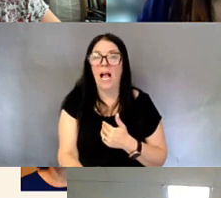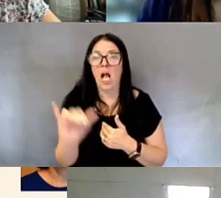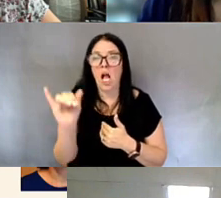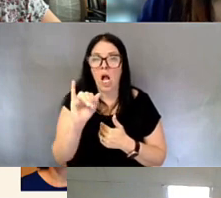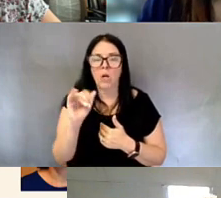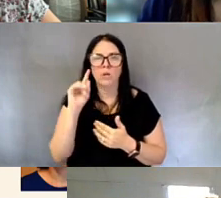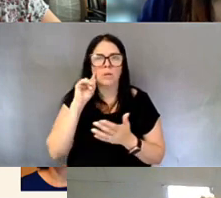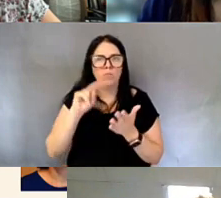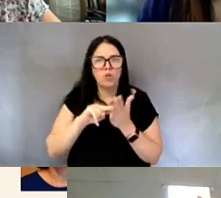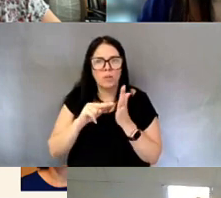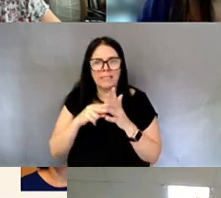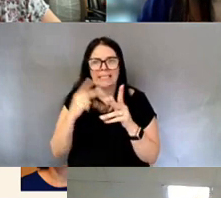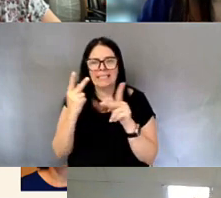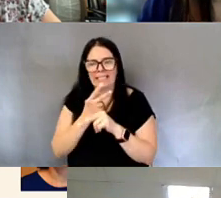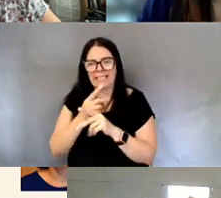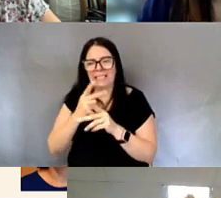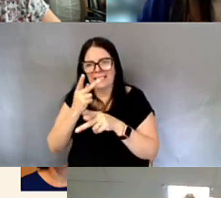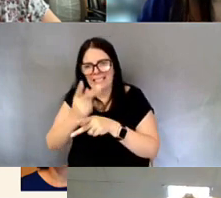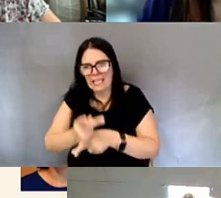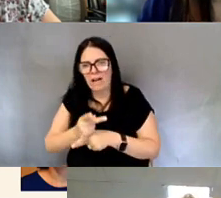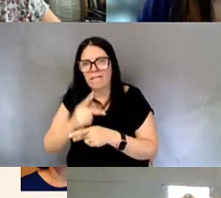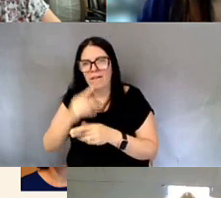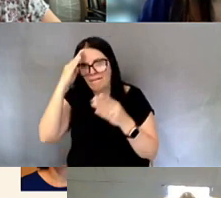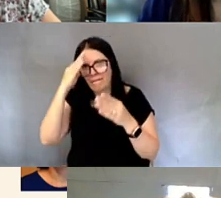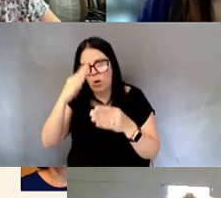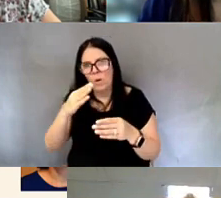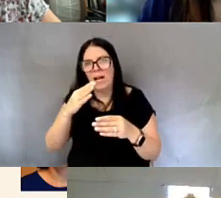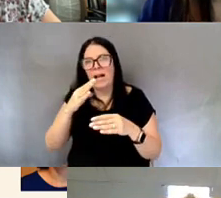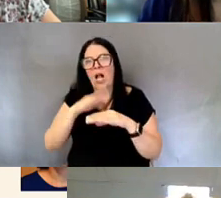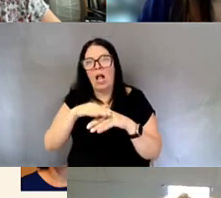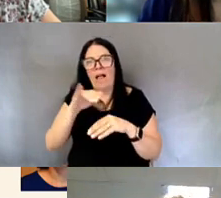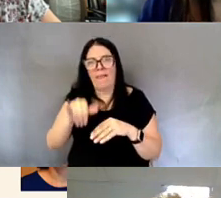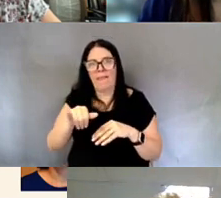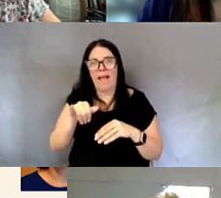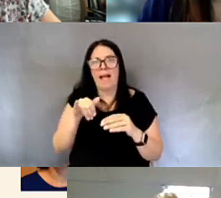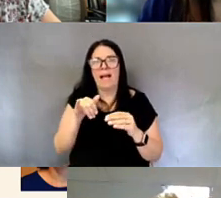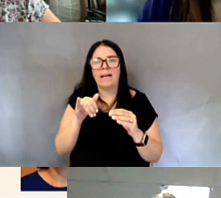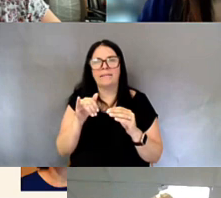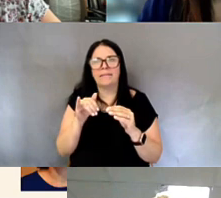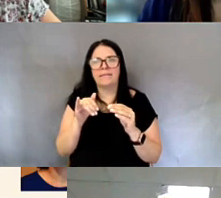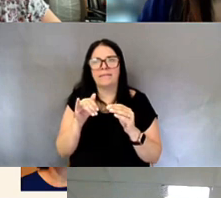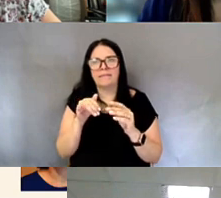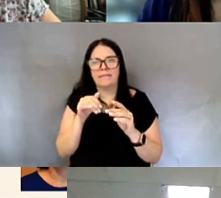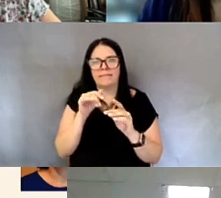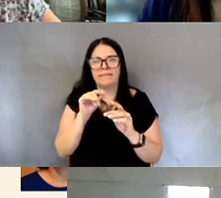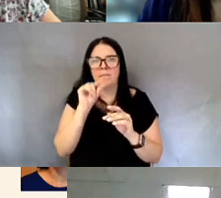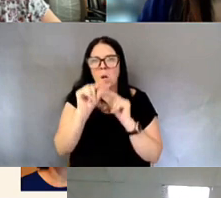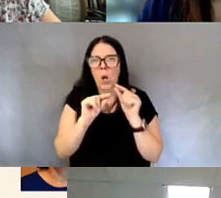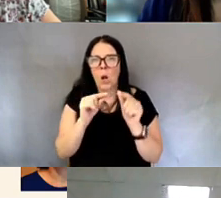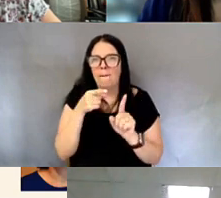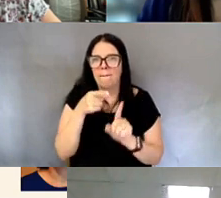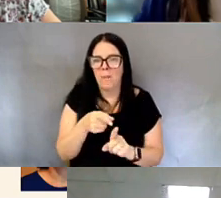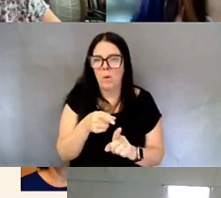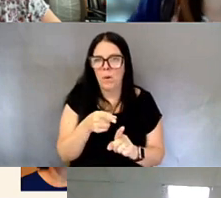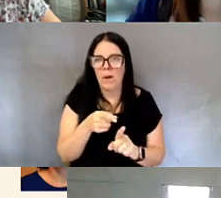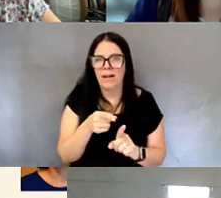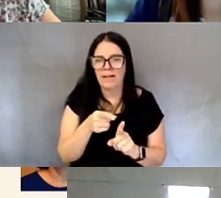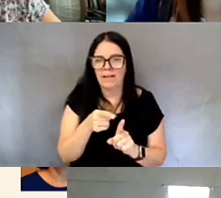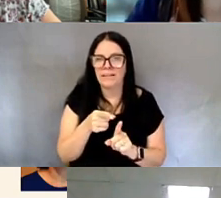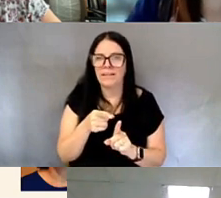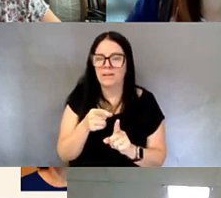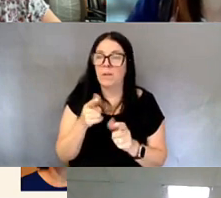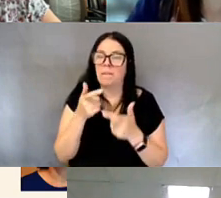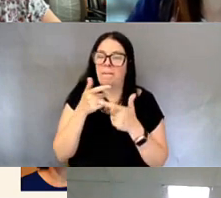and deliberately focusing on these small points was a